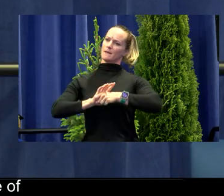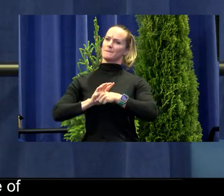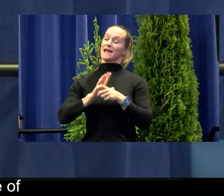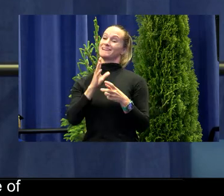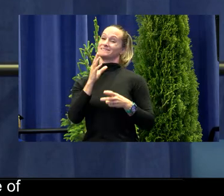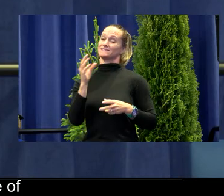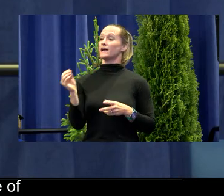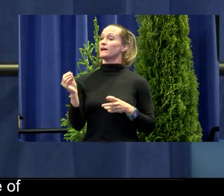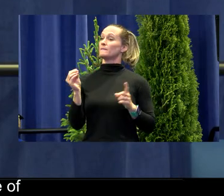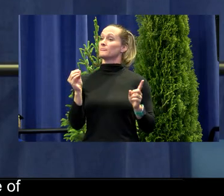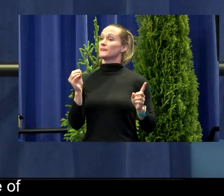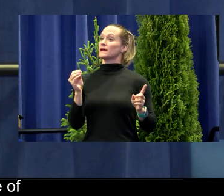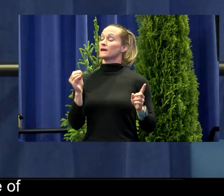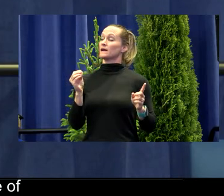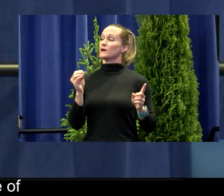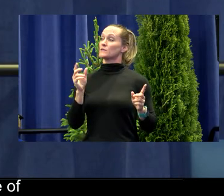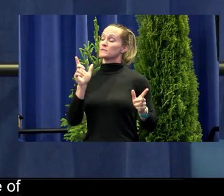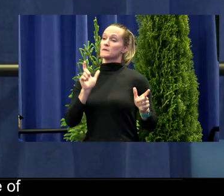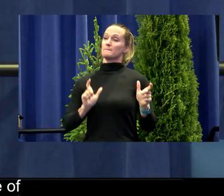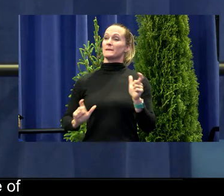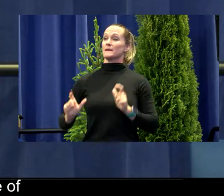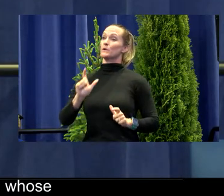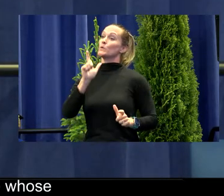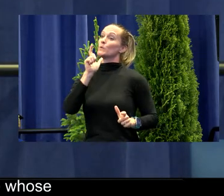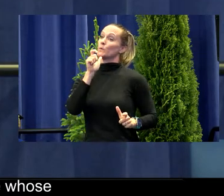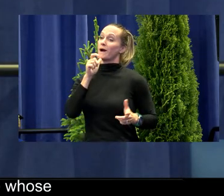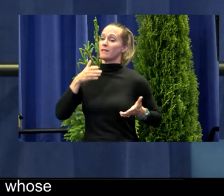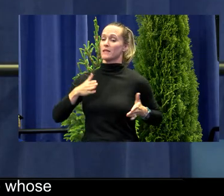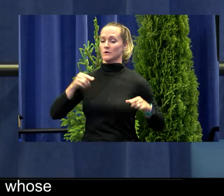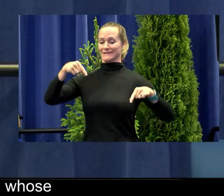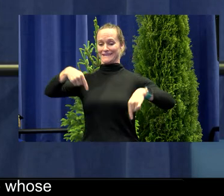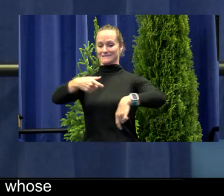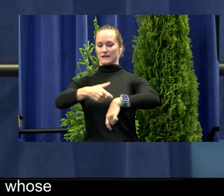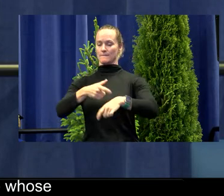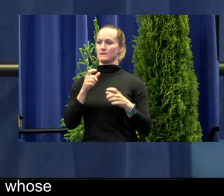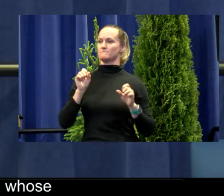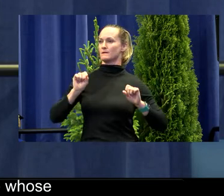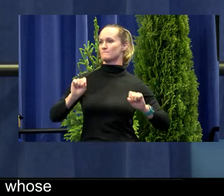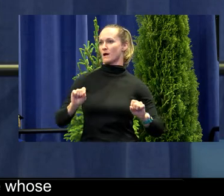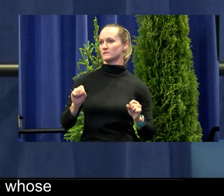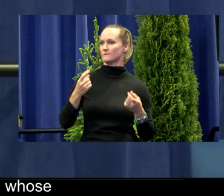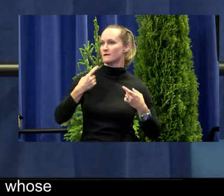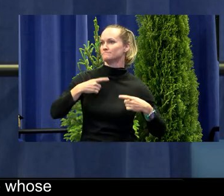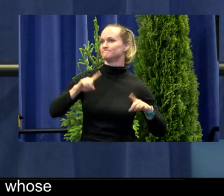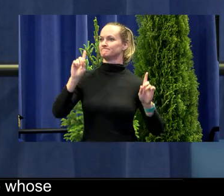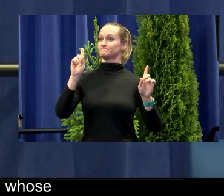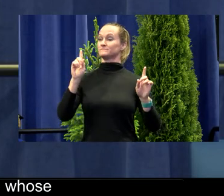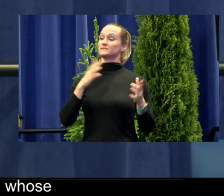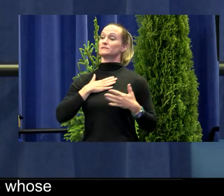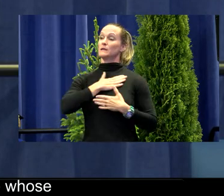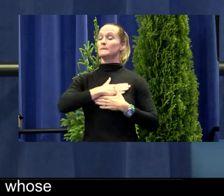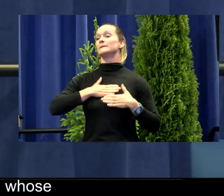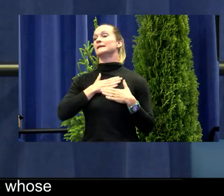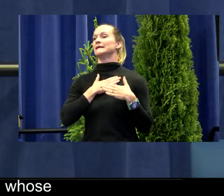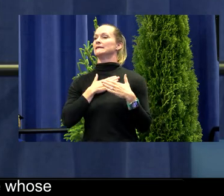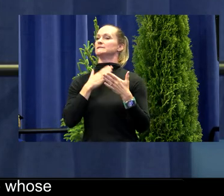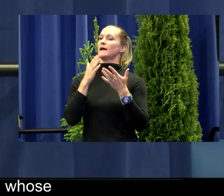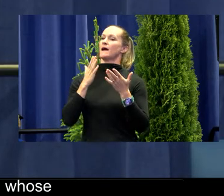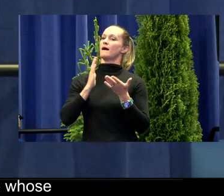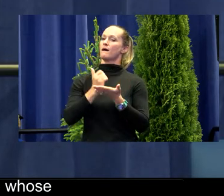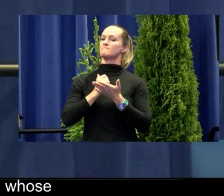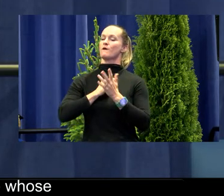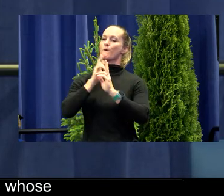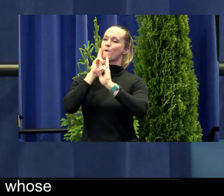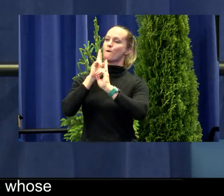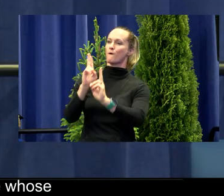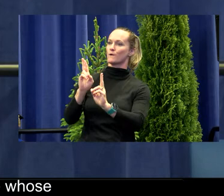whose dedication make this milestone possible. Please join me as we recognize those who have made possible the achievement